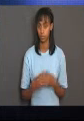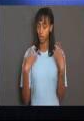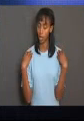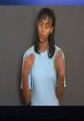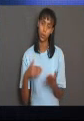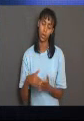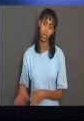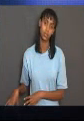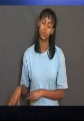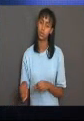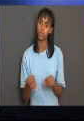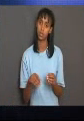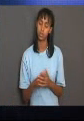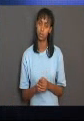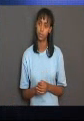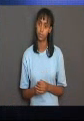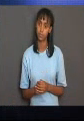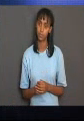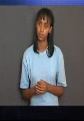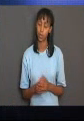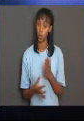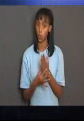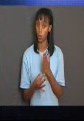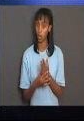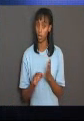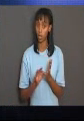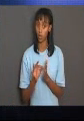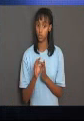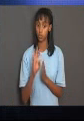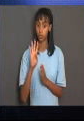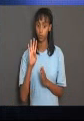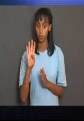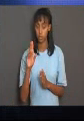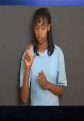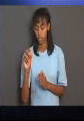Hello again, students. Oil accounts for